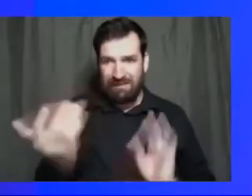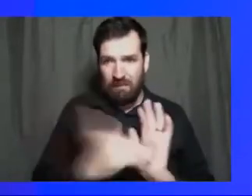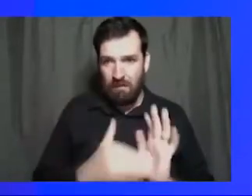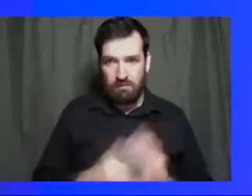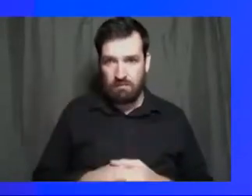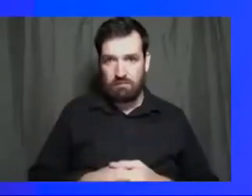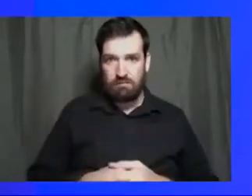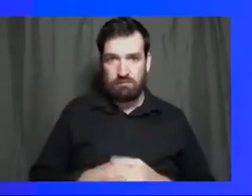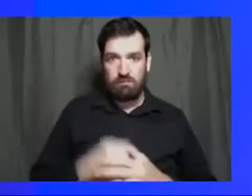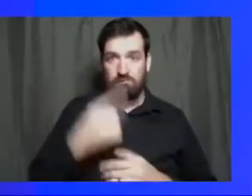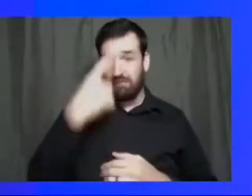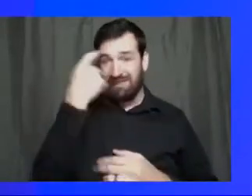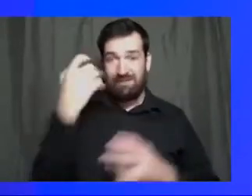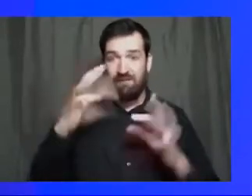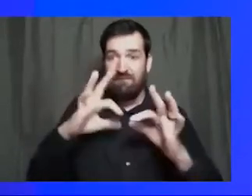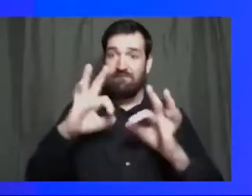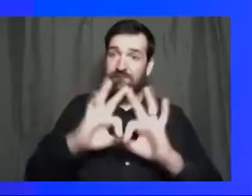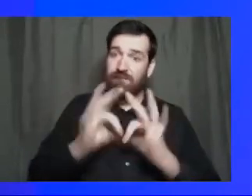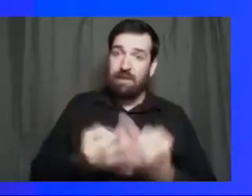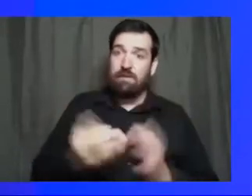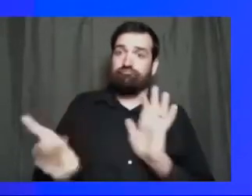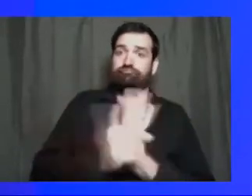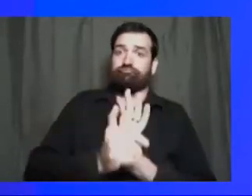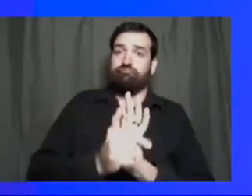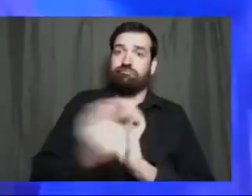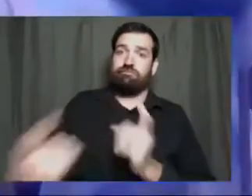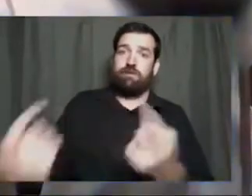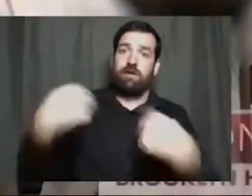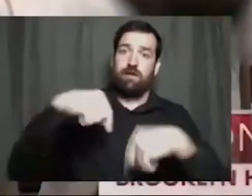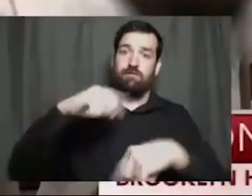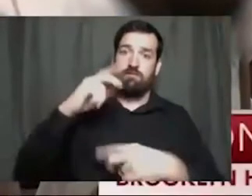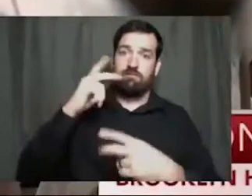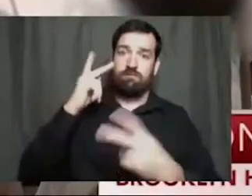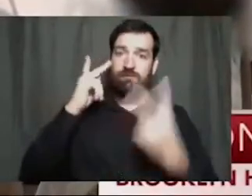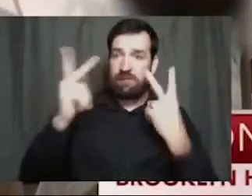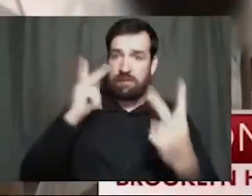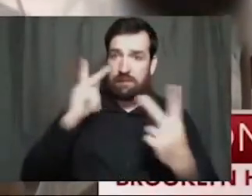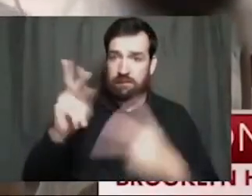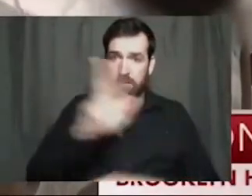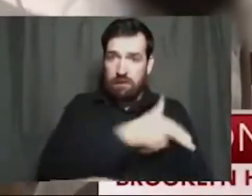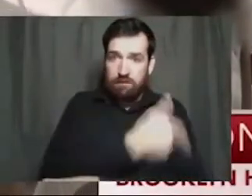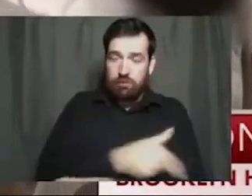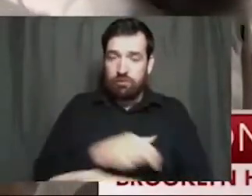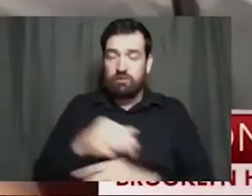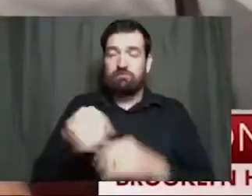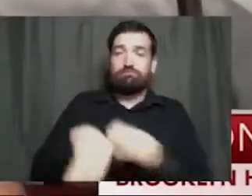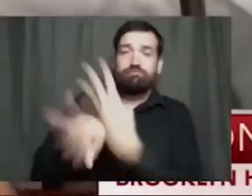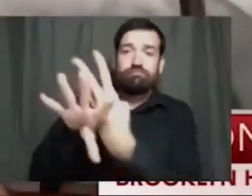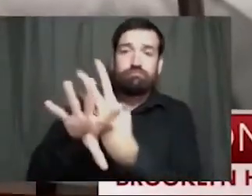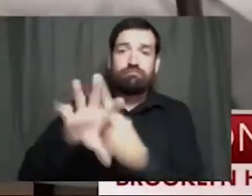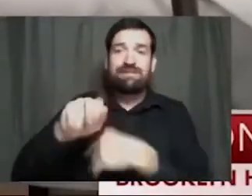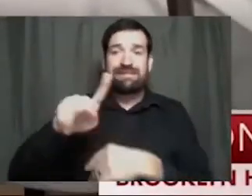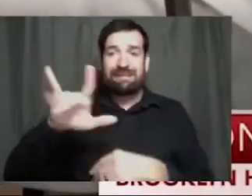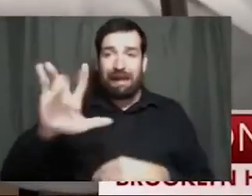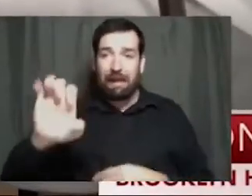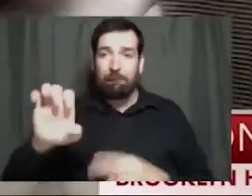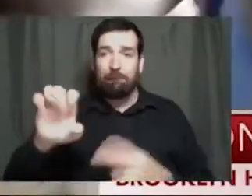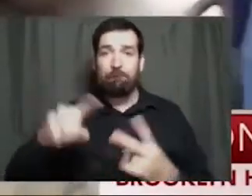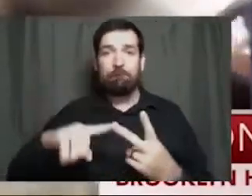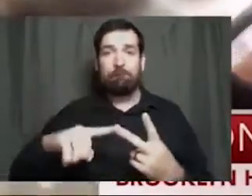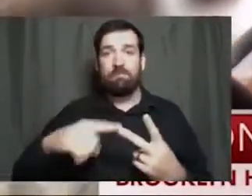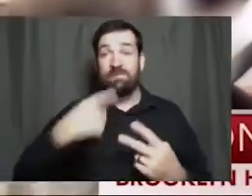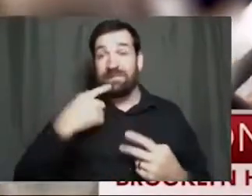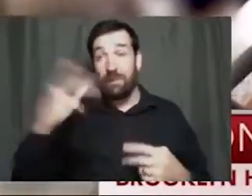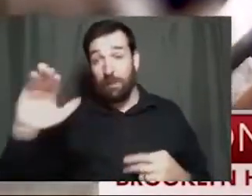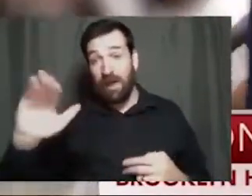members weren't allowed to come to the hospital. They would Skype, they'd get on the phone and say goodbye. And we had a truck out in